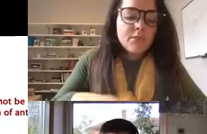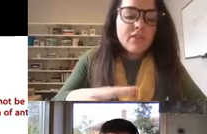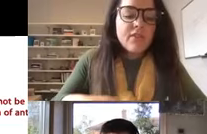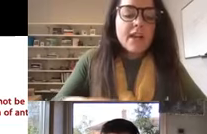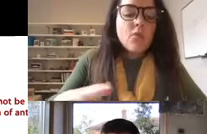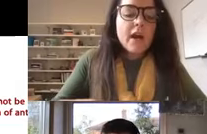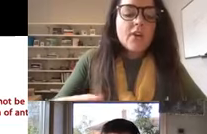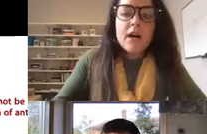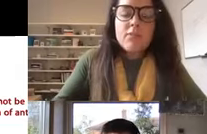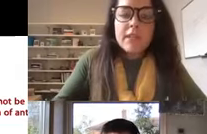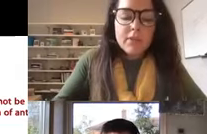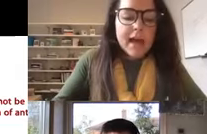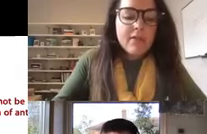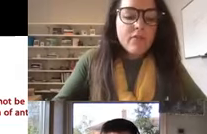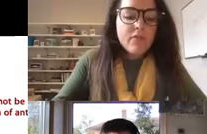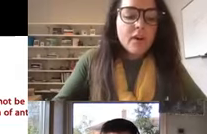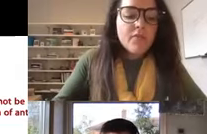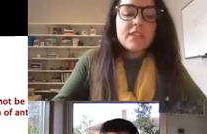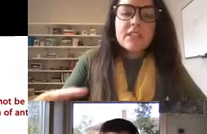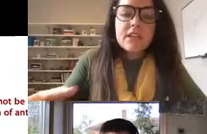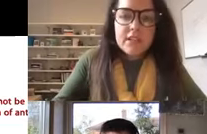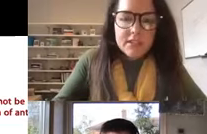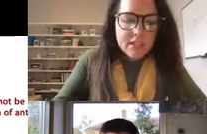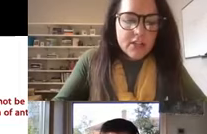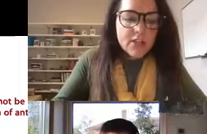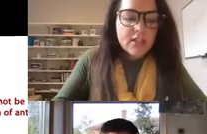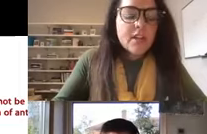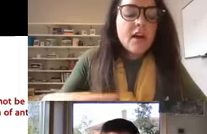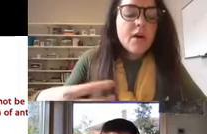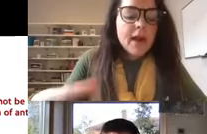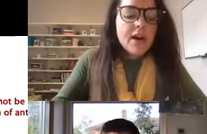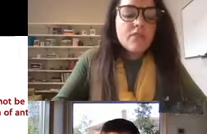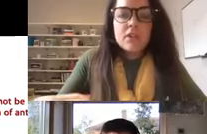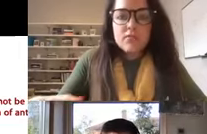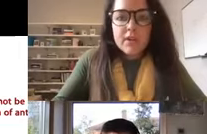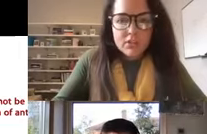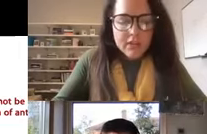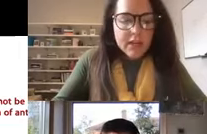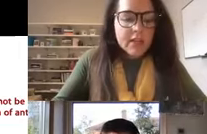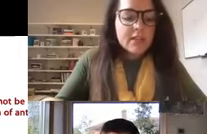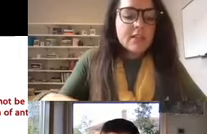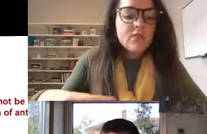helped provide a wider public platform for serious discussions about racial violence and